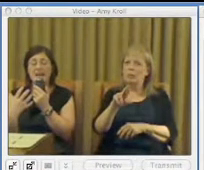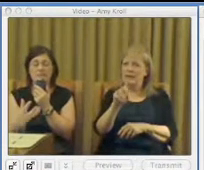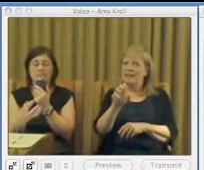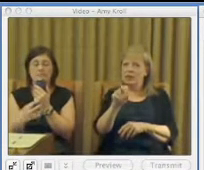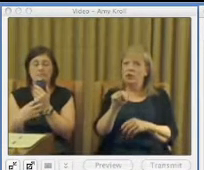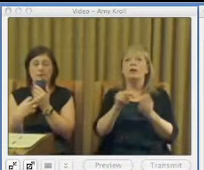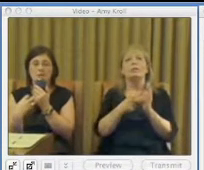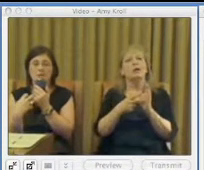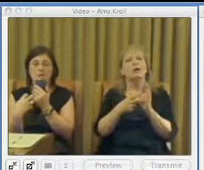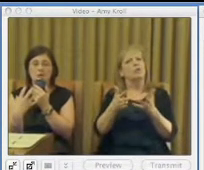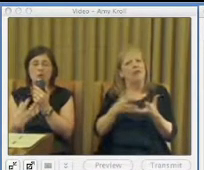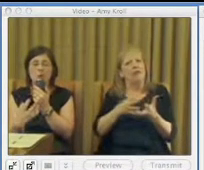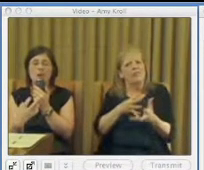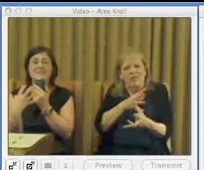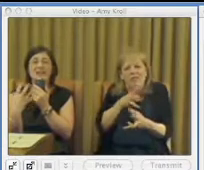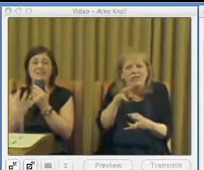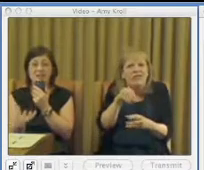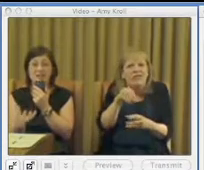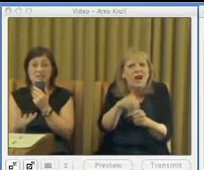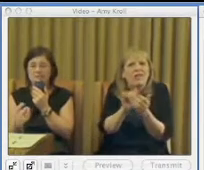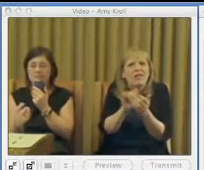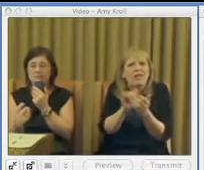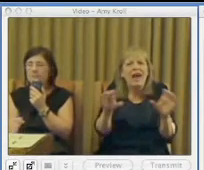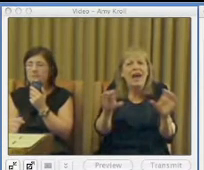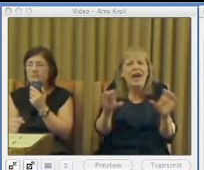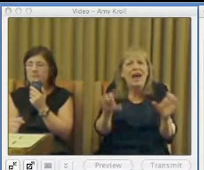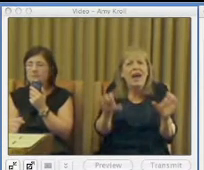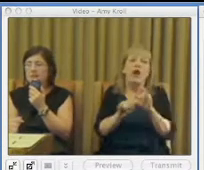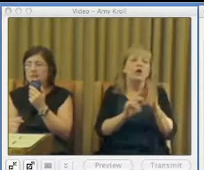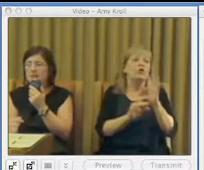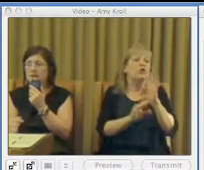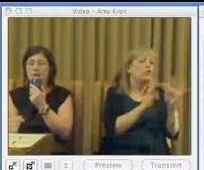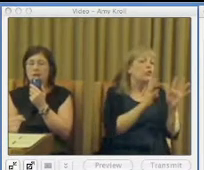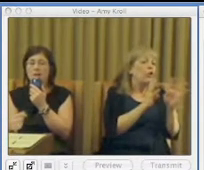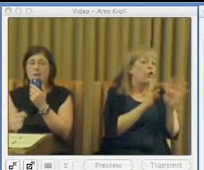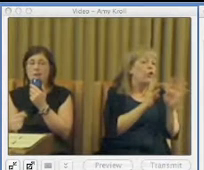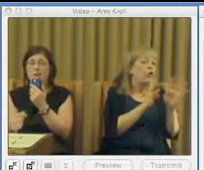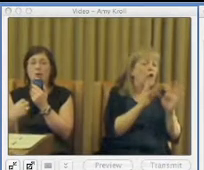you're engaging in an activity. Talk as an activity.